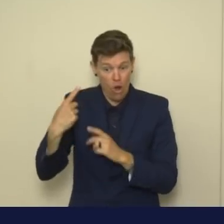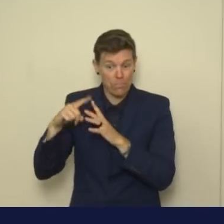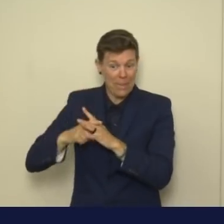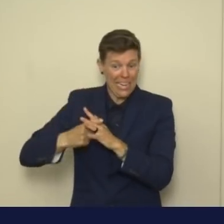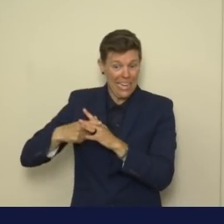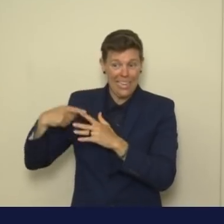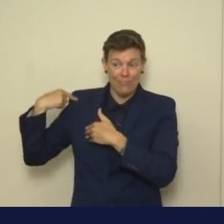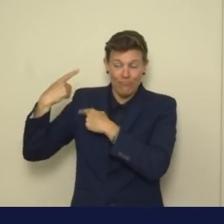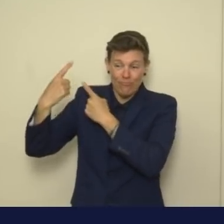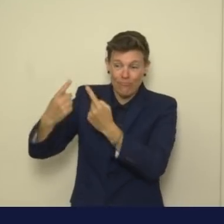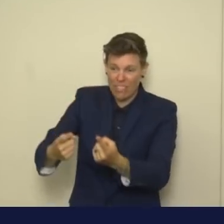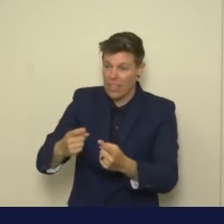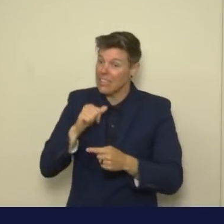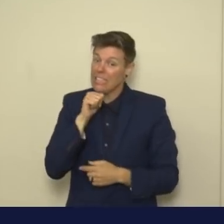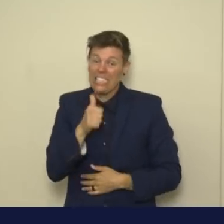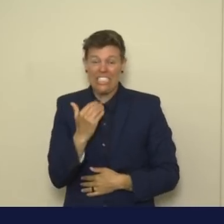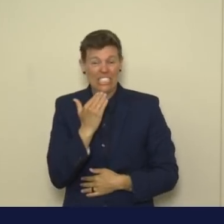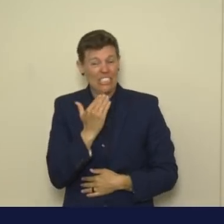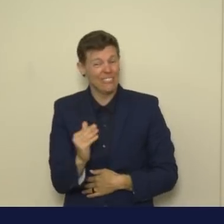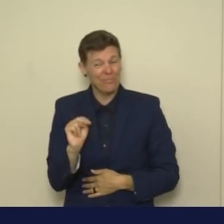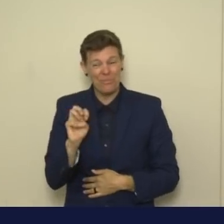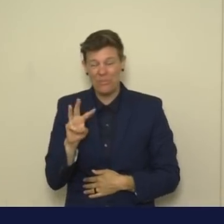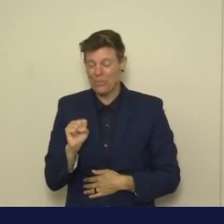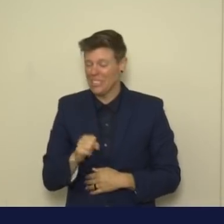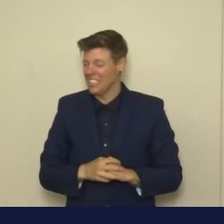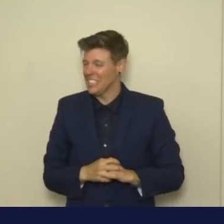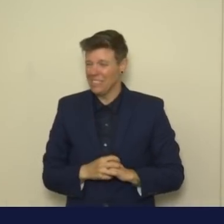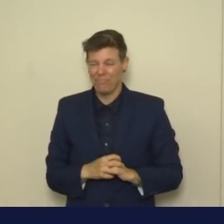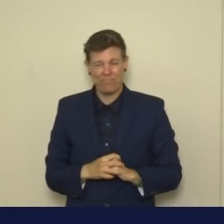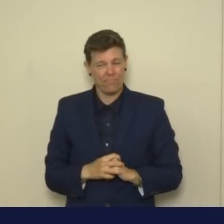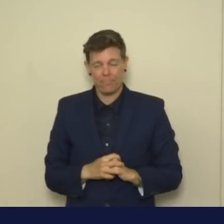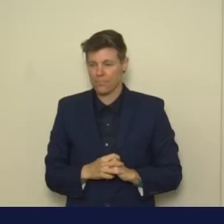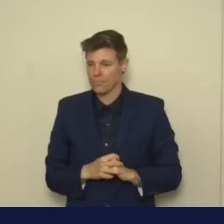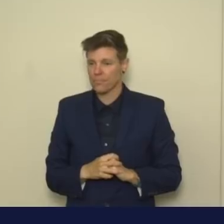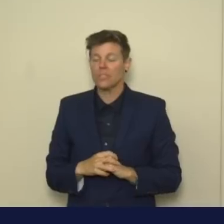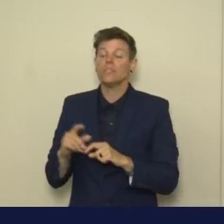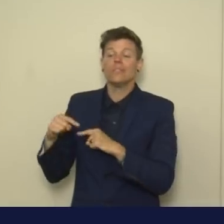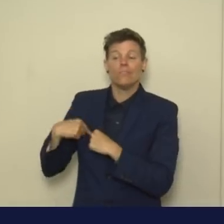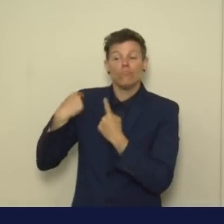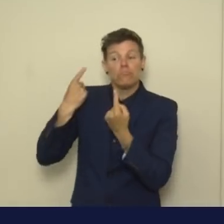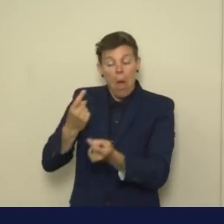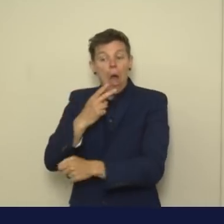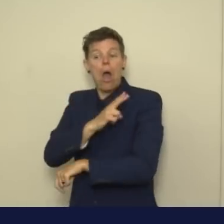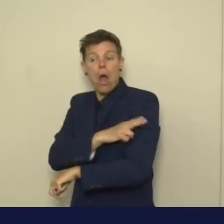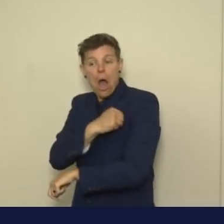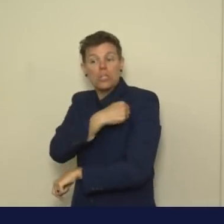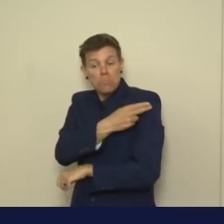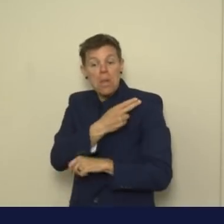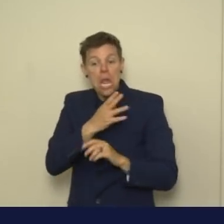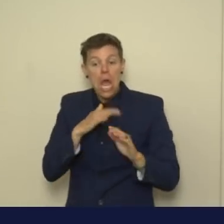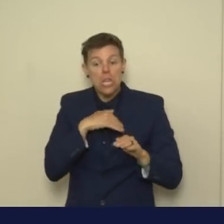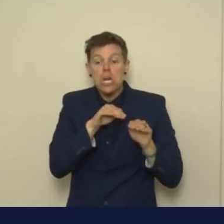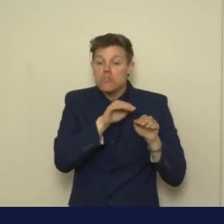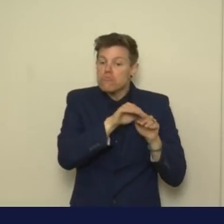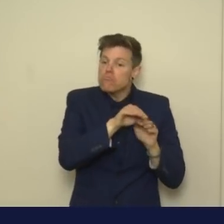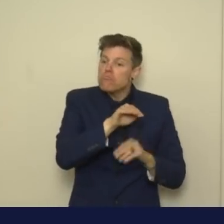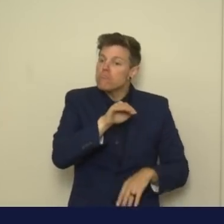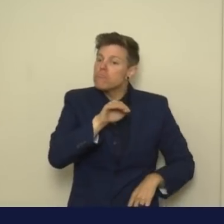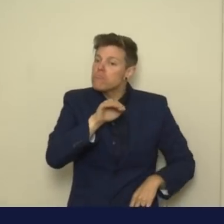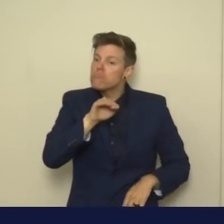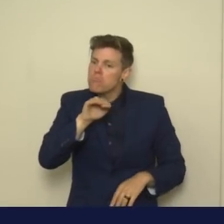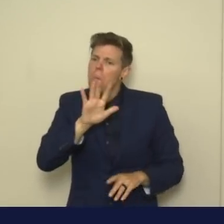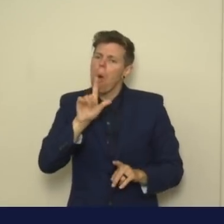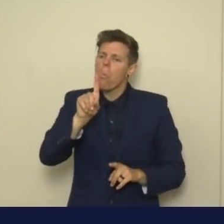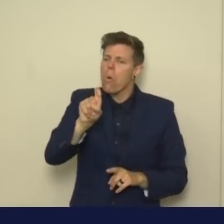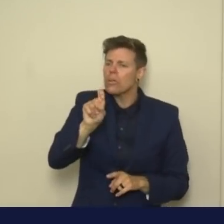good news. Hospitalizations were fairly stable. You'll hear more about that. We have 167 people on the hospital